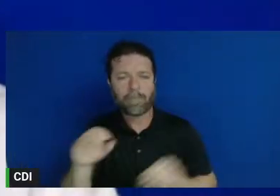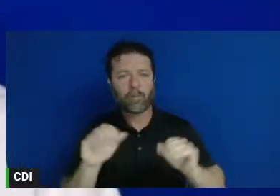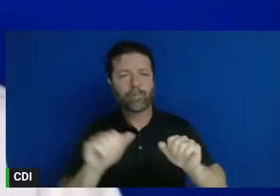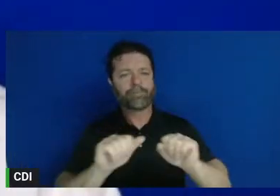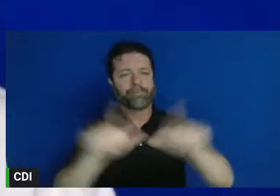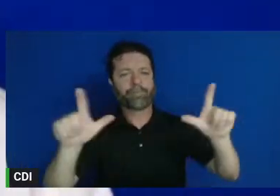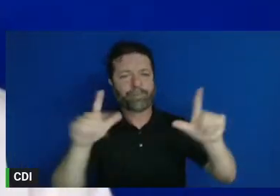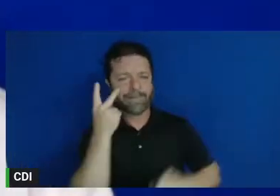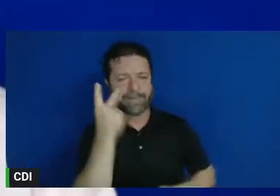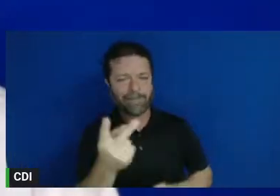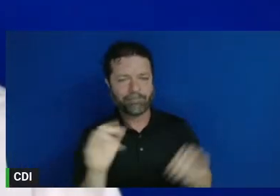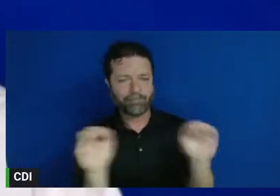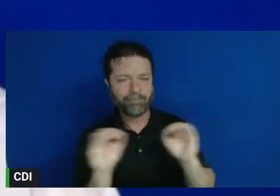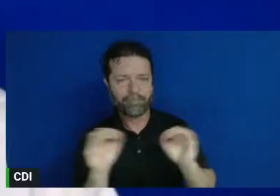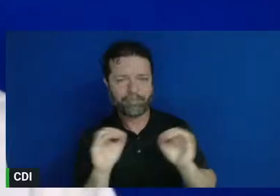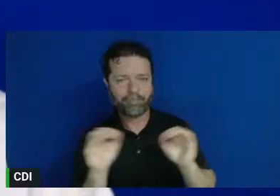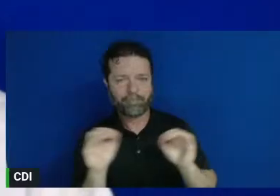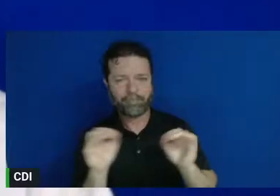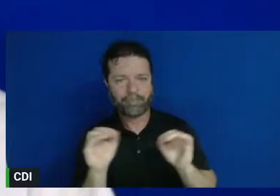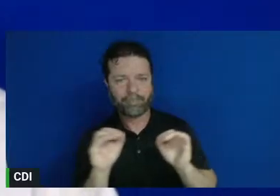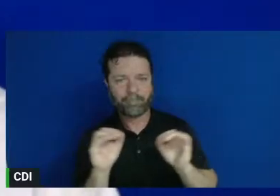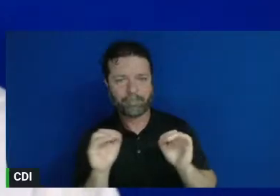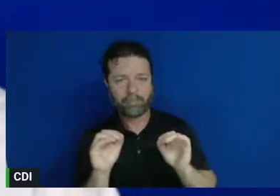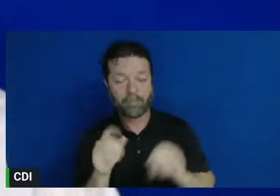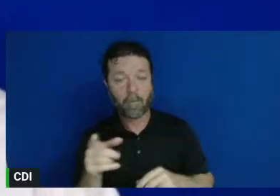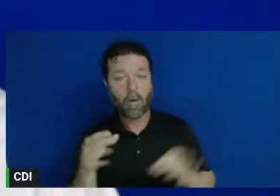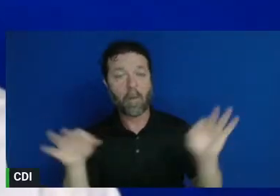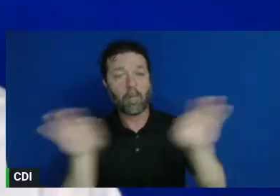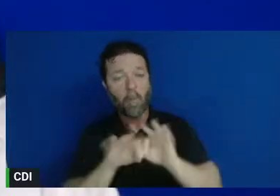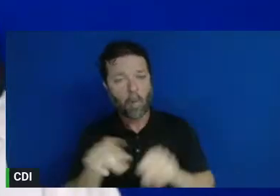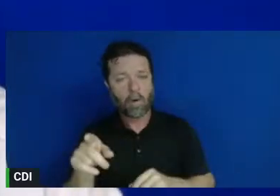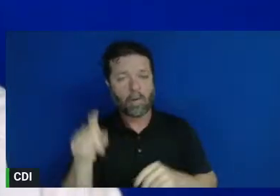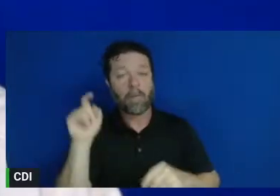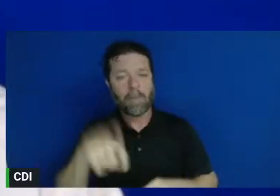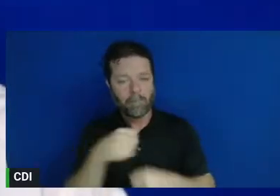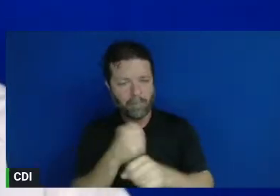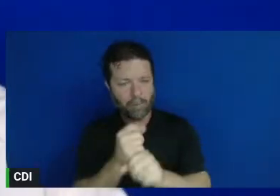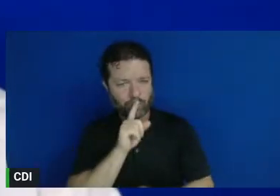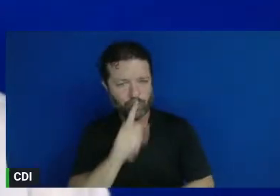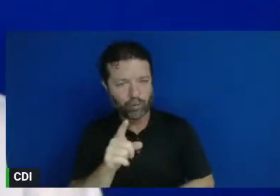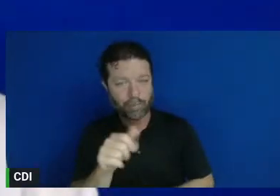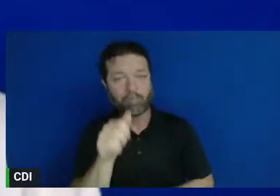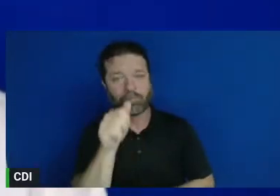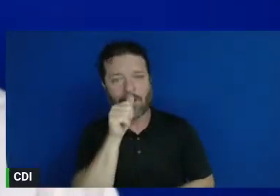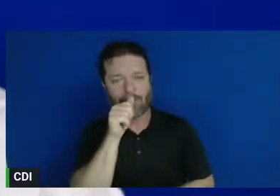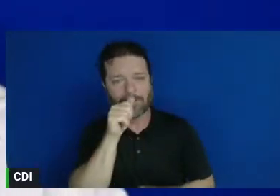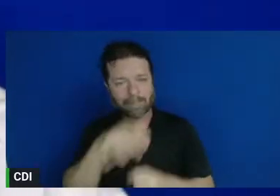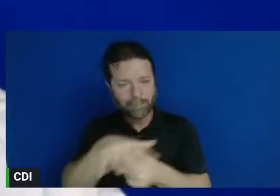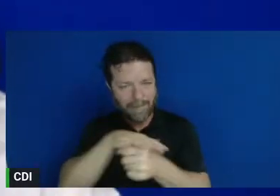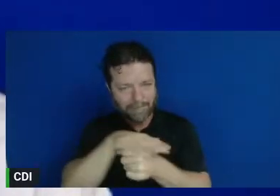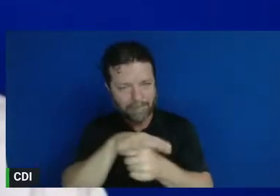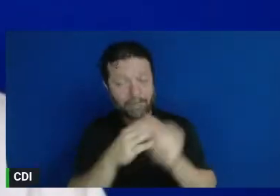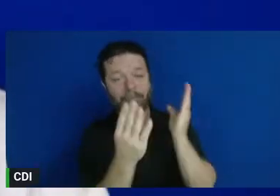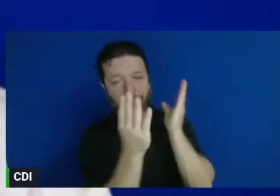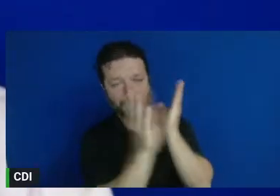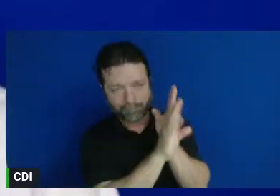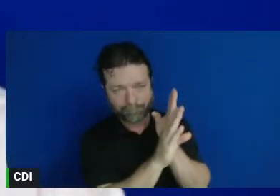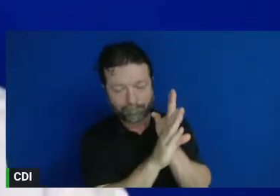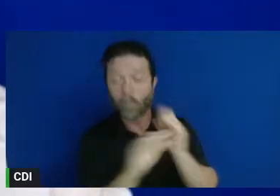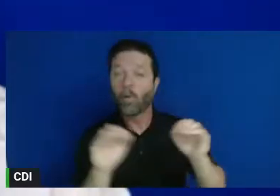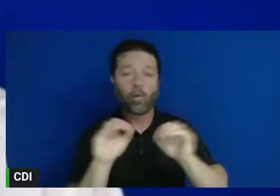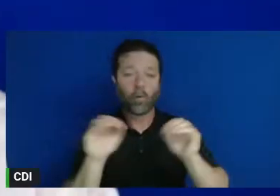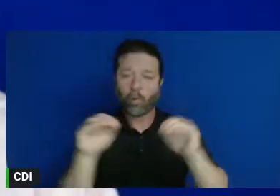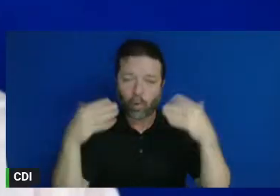must ensure that there is a private space without background noises. But just like I think